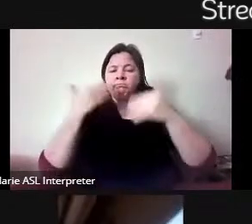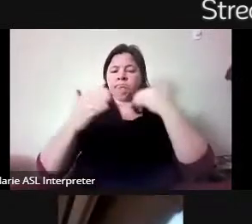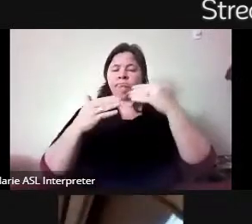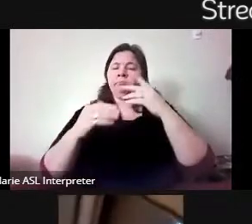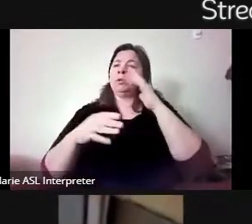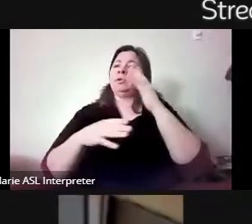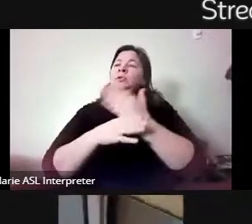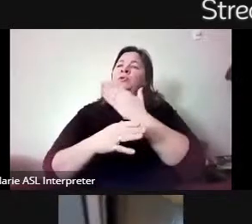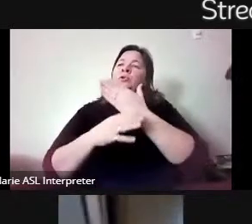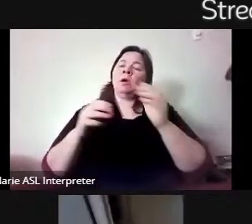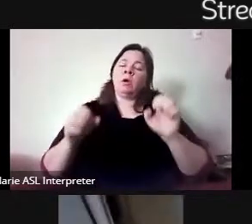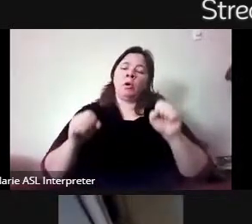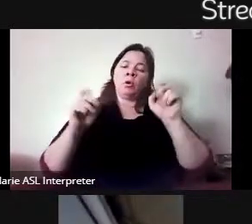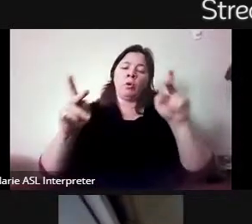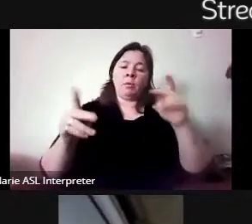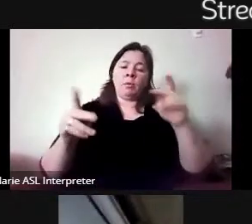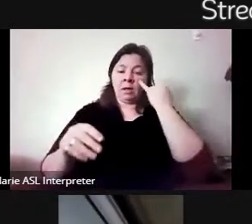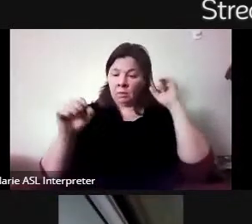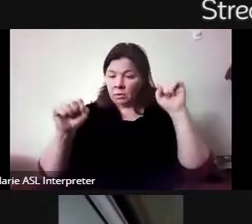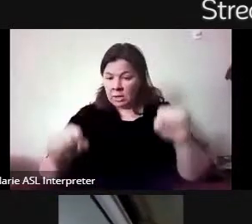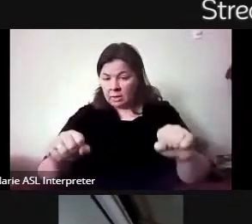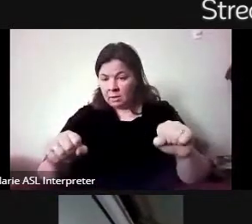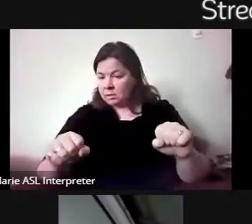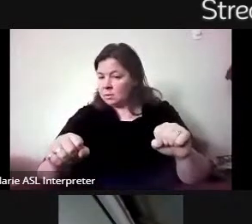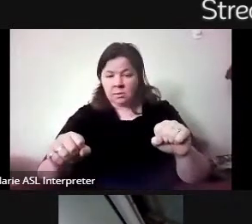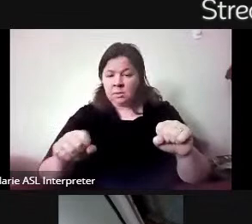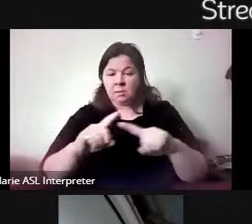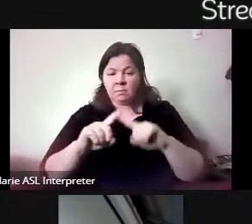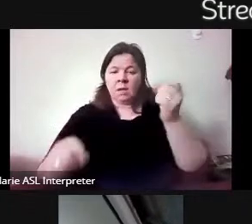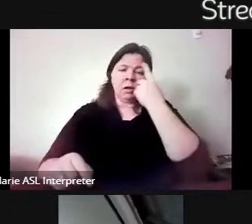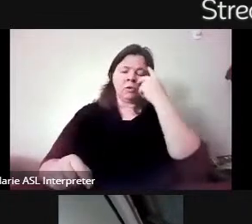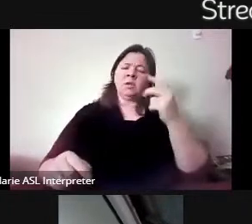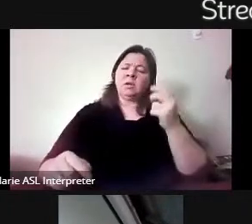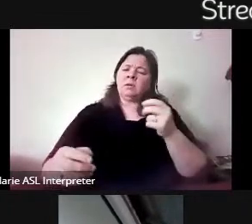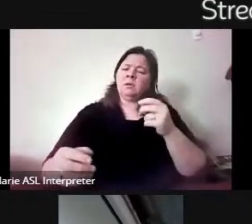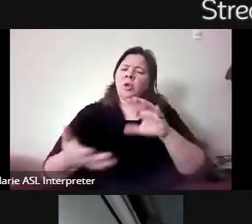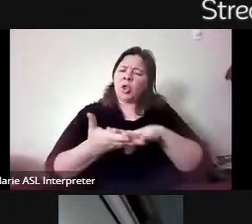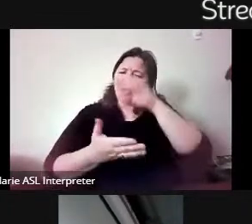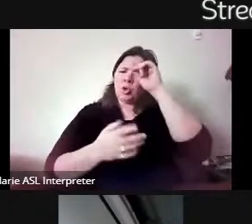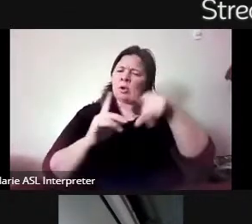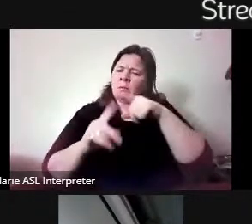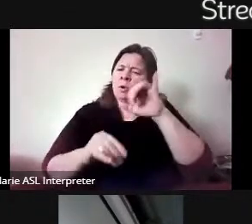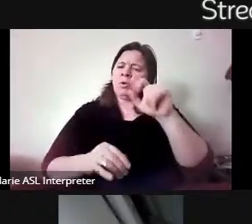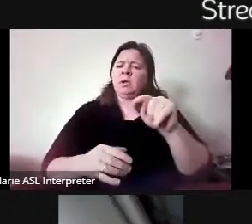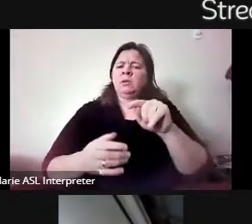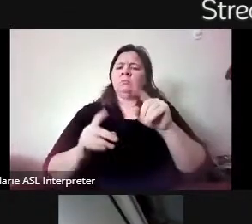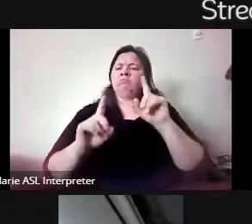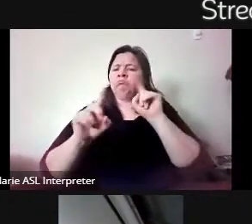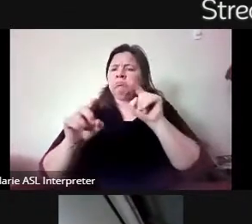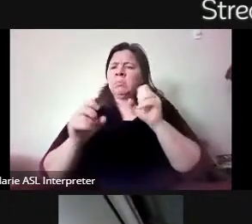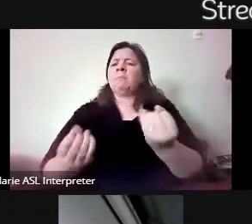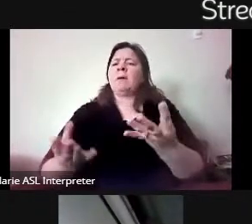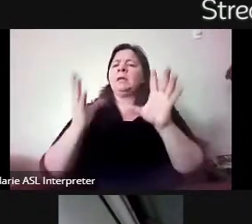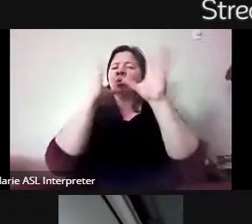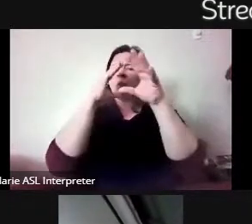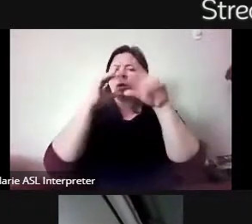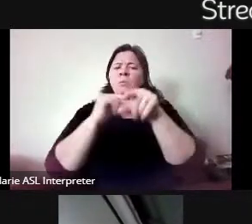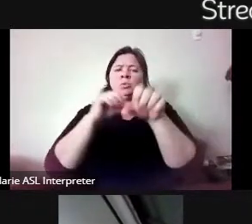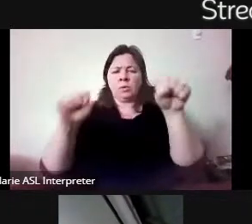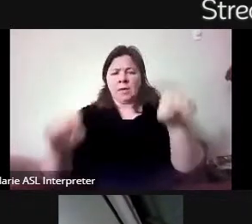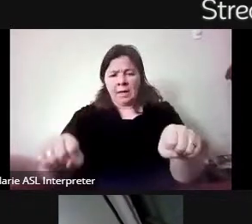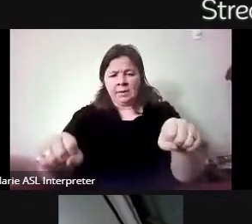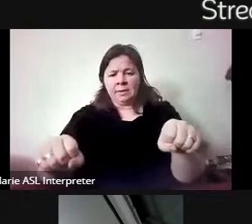the opportunity if you can, but plug in. Make sure you attend as many webinars as